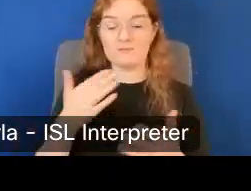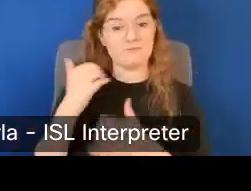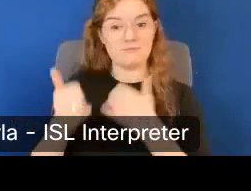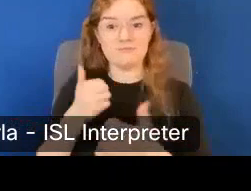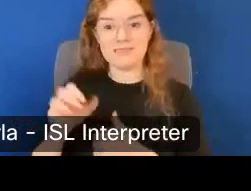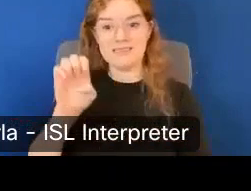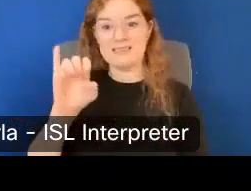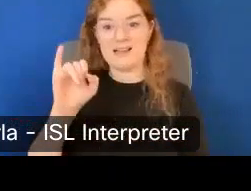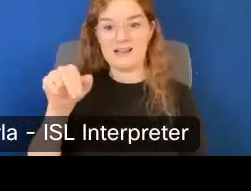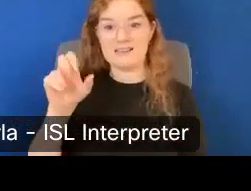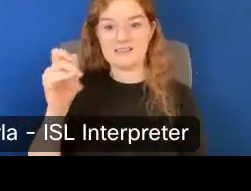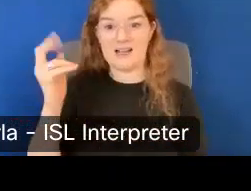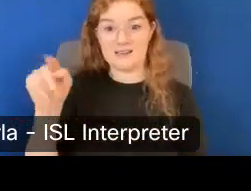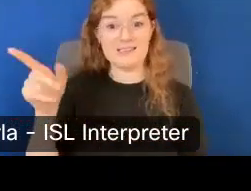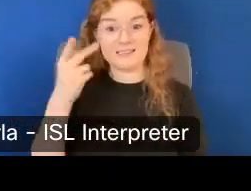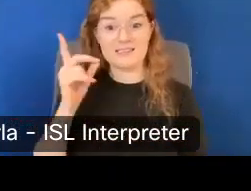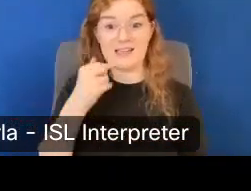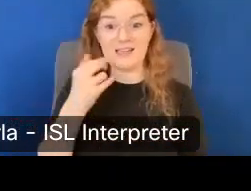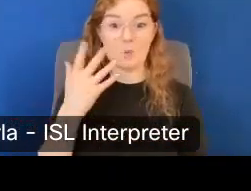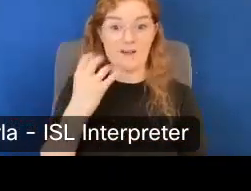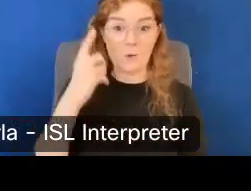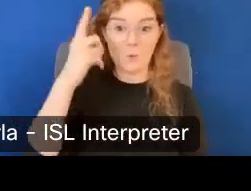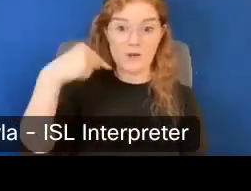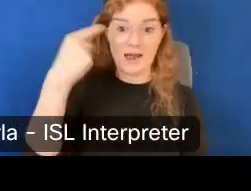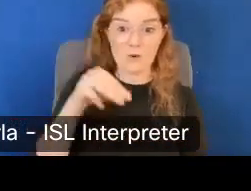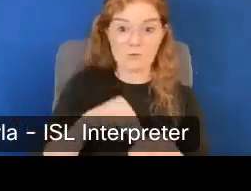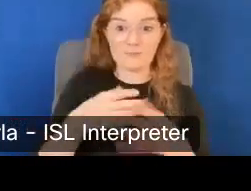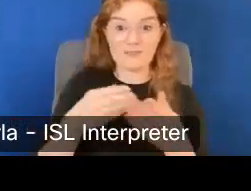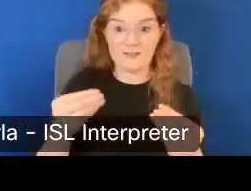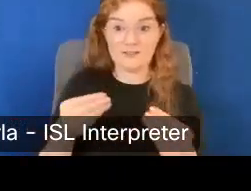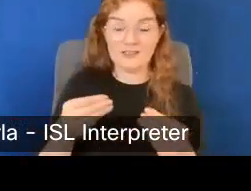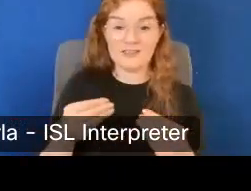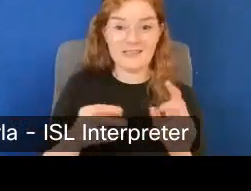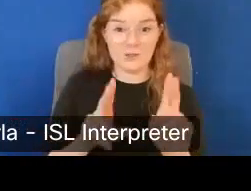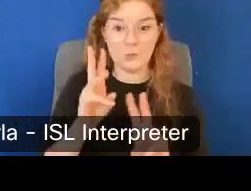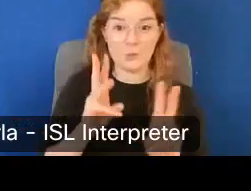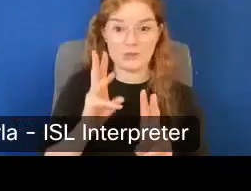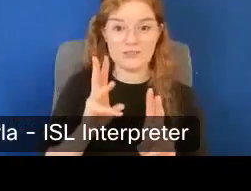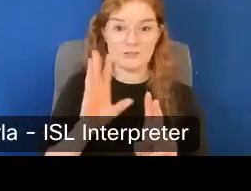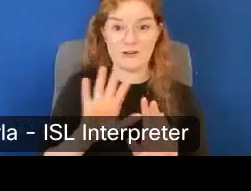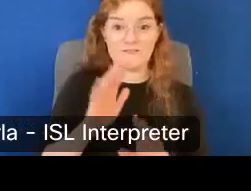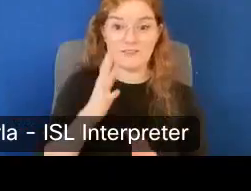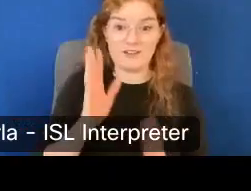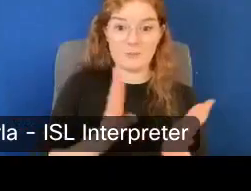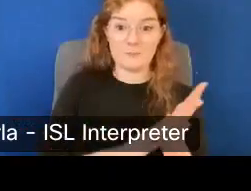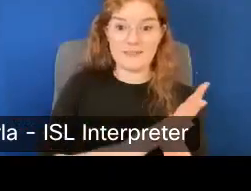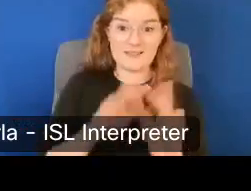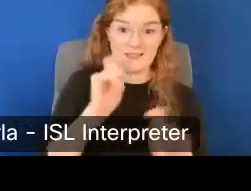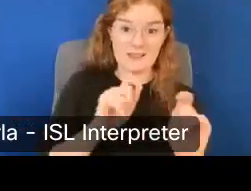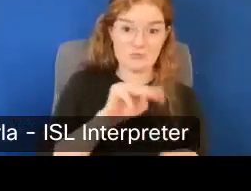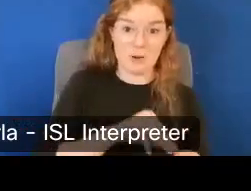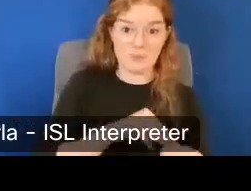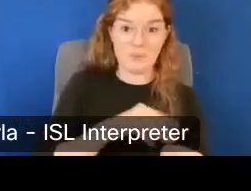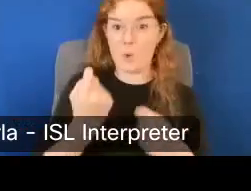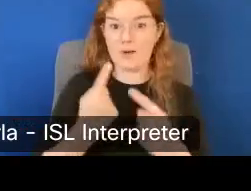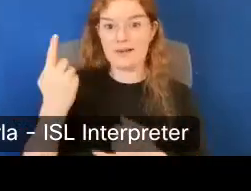Einstein, where he says that if he had 1 hour to solve a problem, he would spend 55 minutes thinking of the problem and only the last